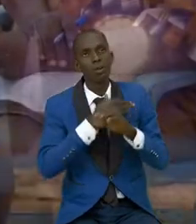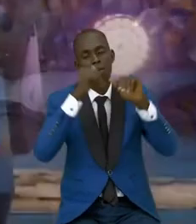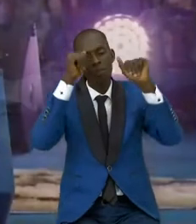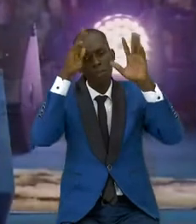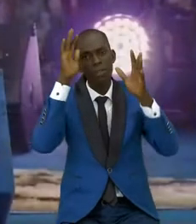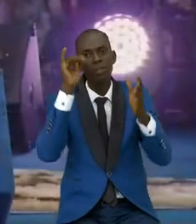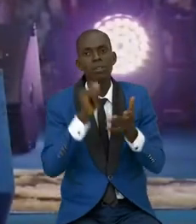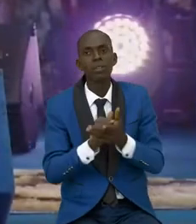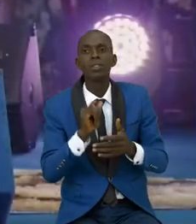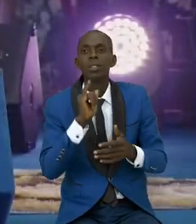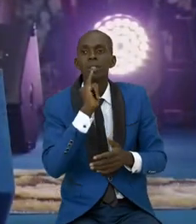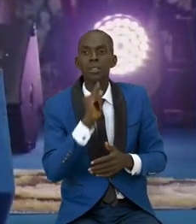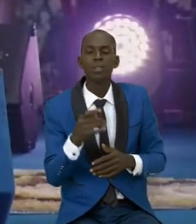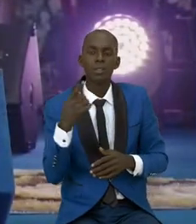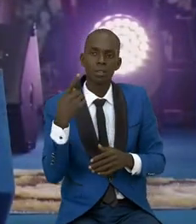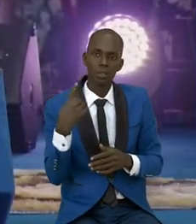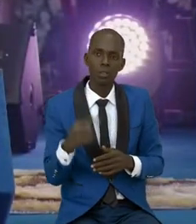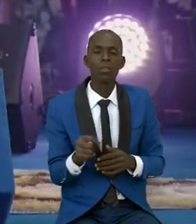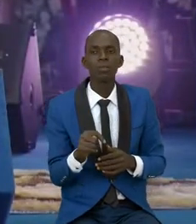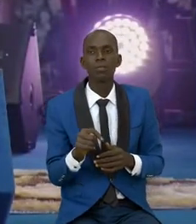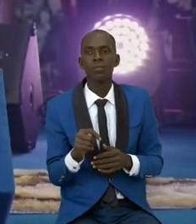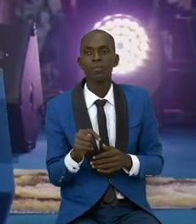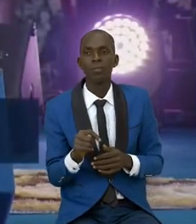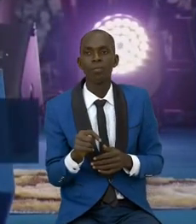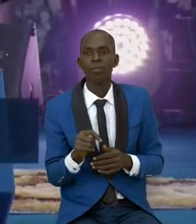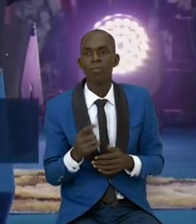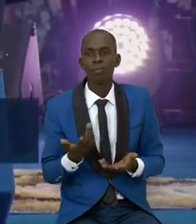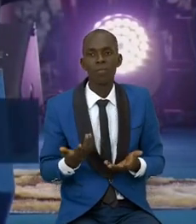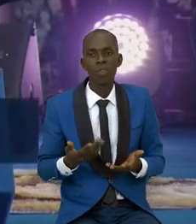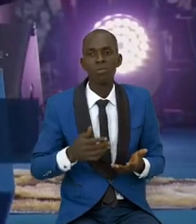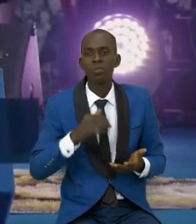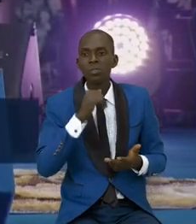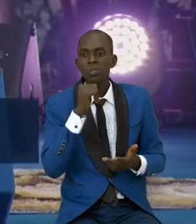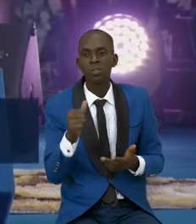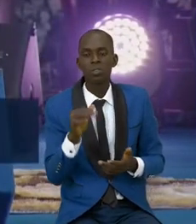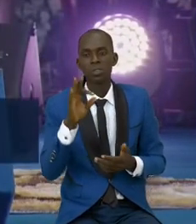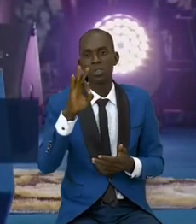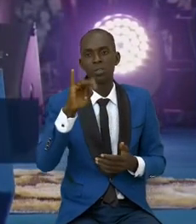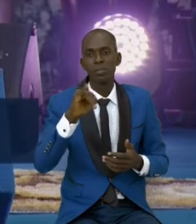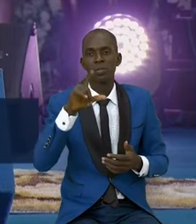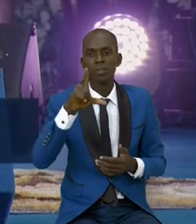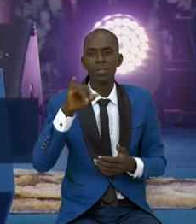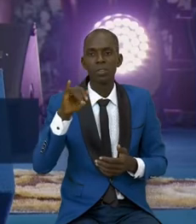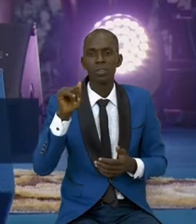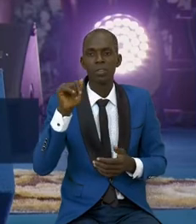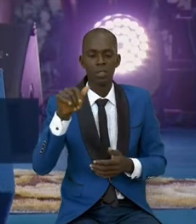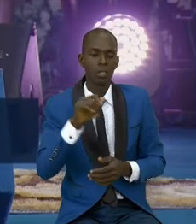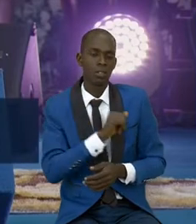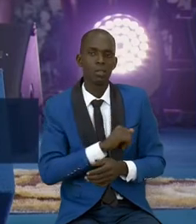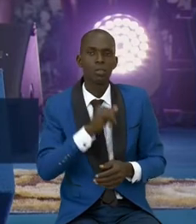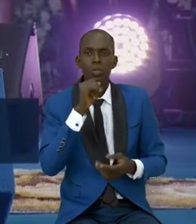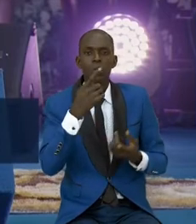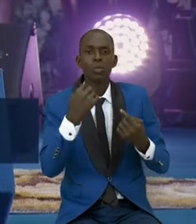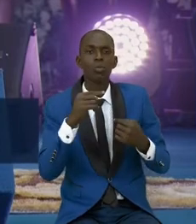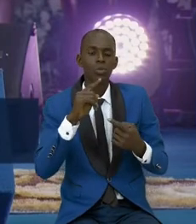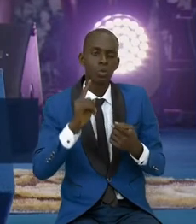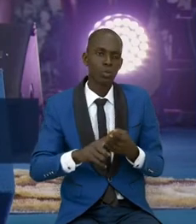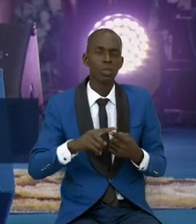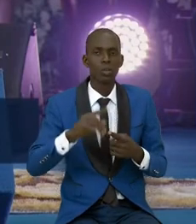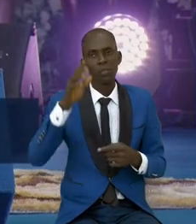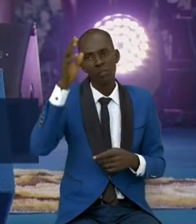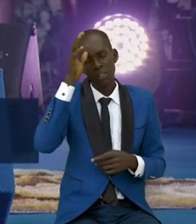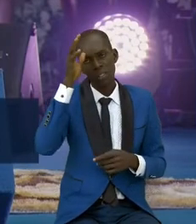a filial attitude. You're not coming to the Father as a judge. Yes, yes. A